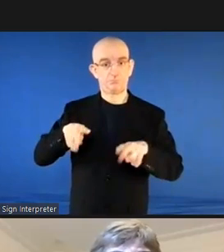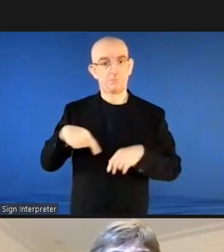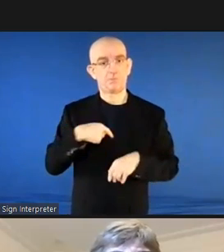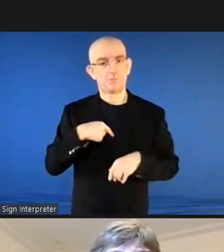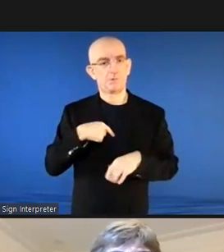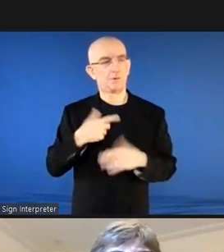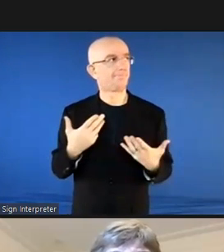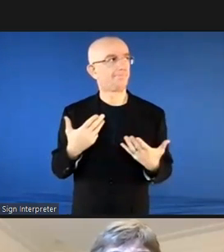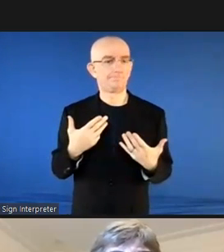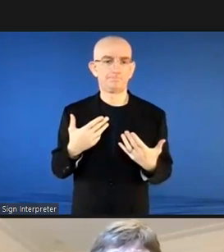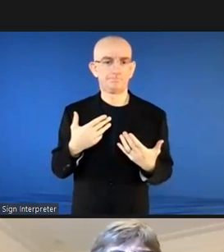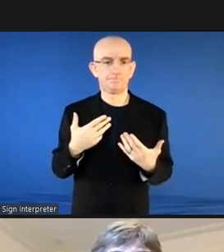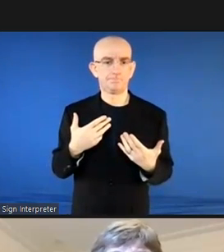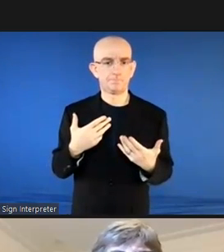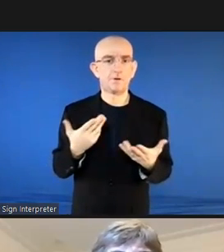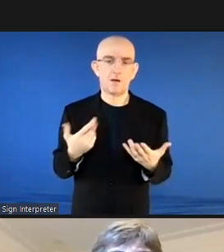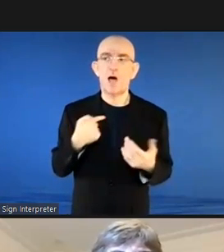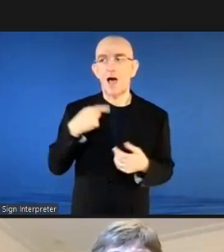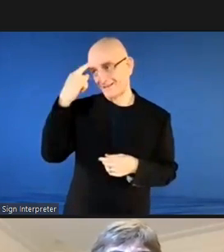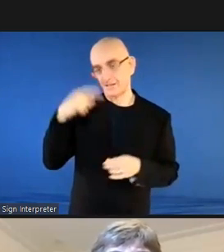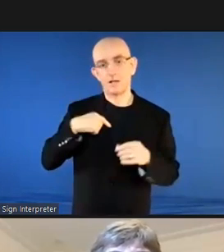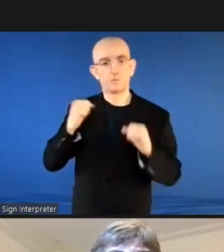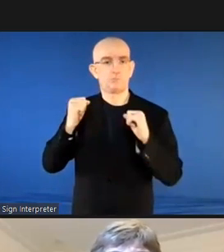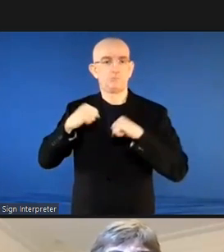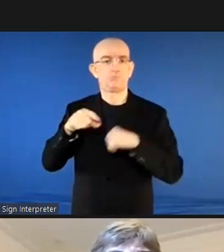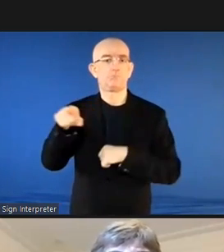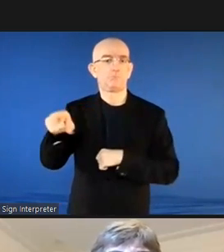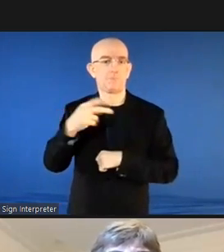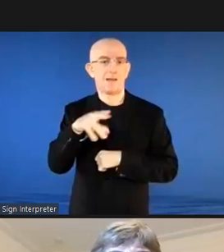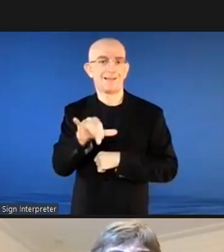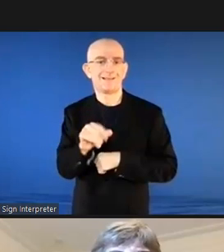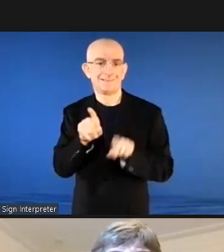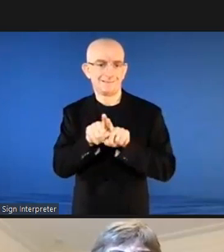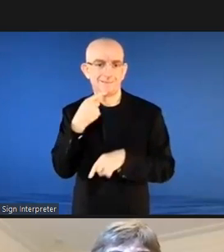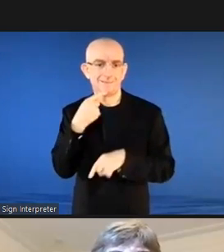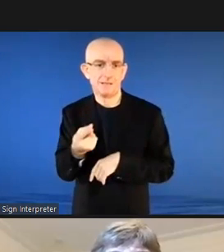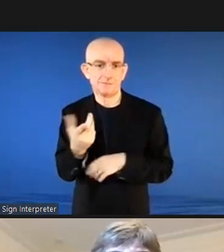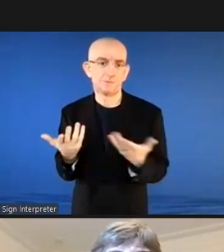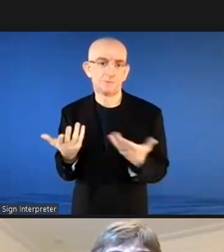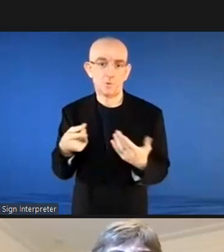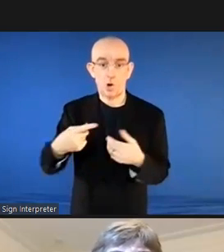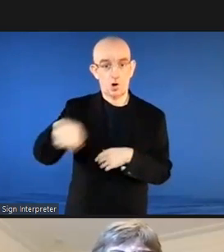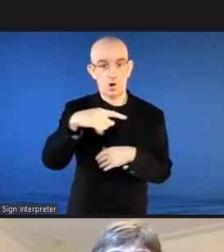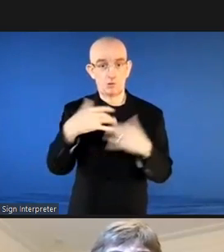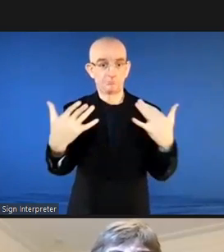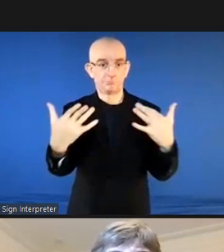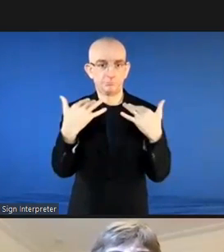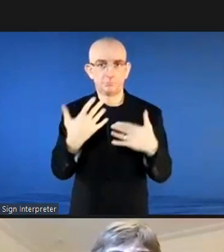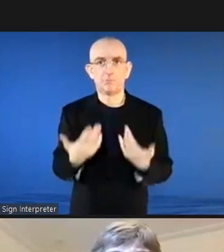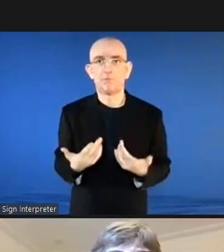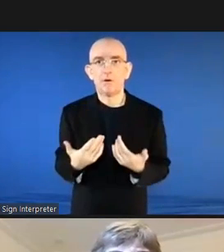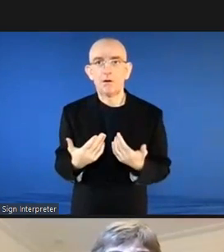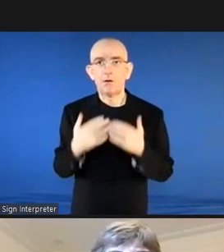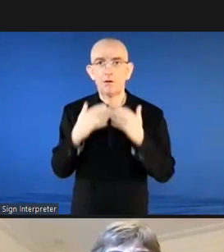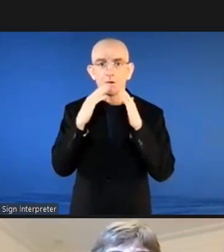today is disappointed that the government contribution will go down. On the other